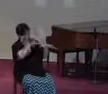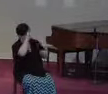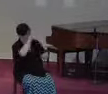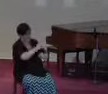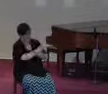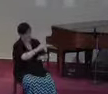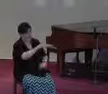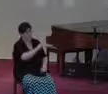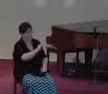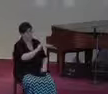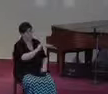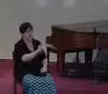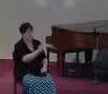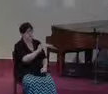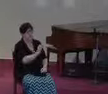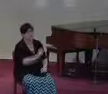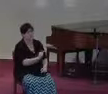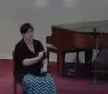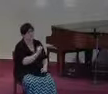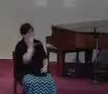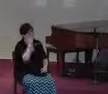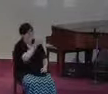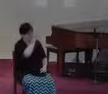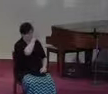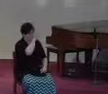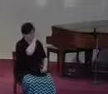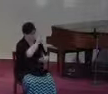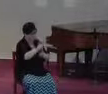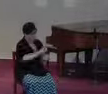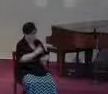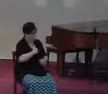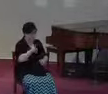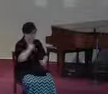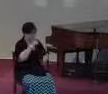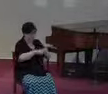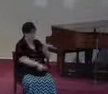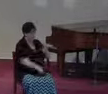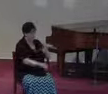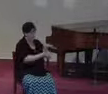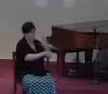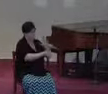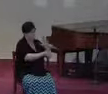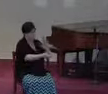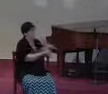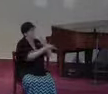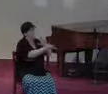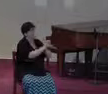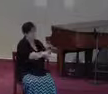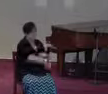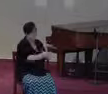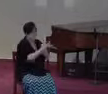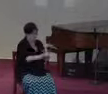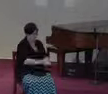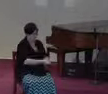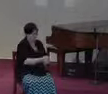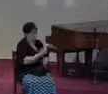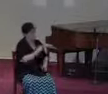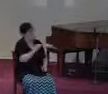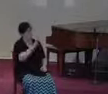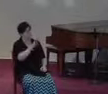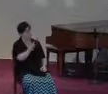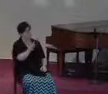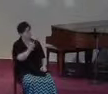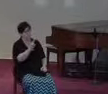That if his father trusted him, he could not violate that trust, for it was a sacred trust. And so he says something that is so